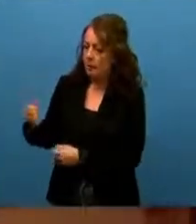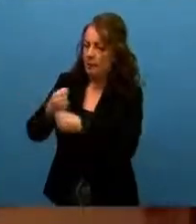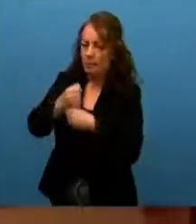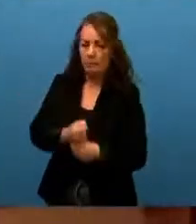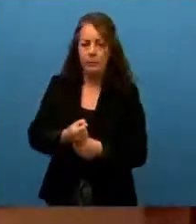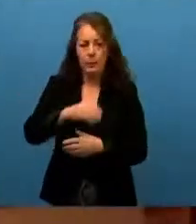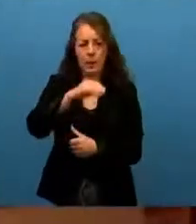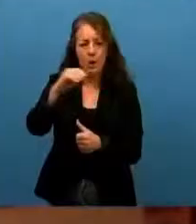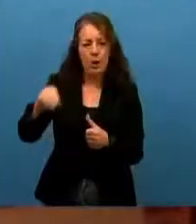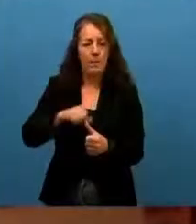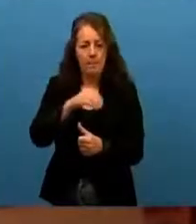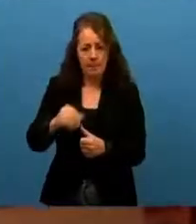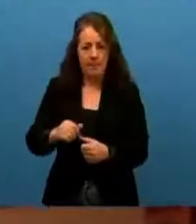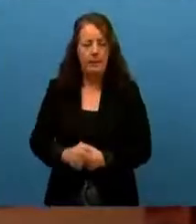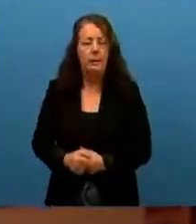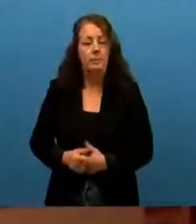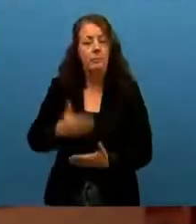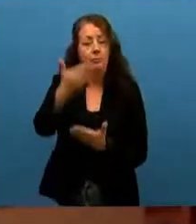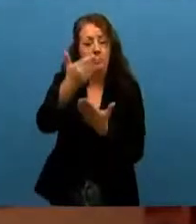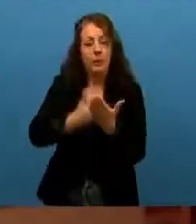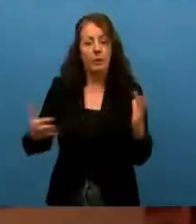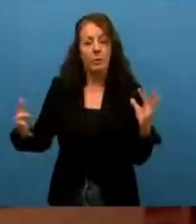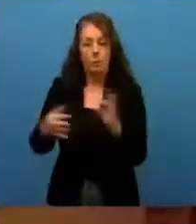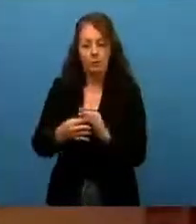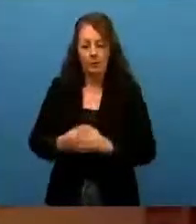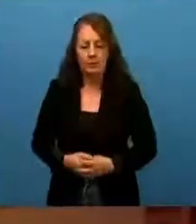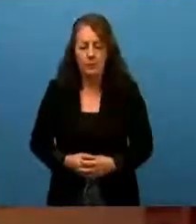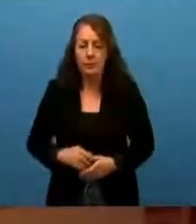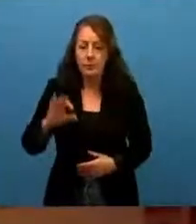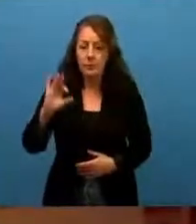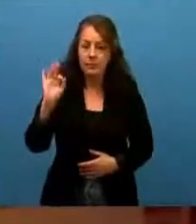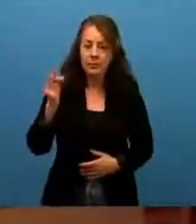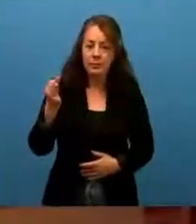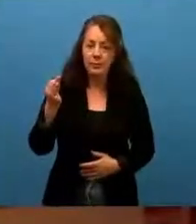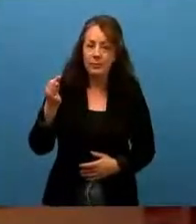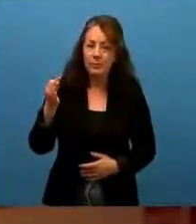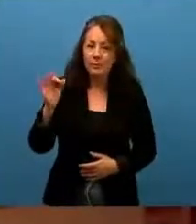Non. Il s'agit, oui, et c'est ici.